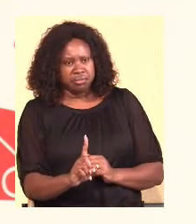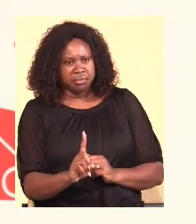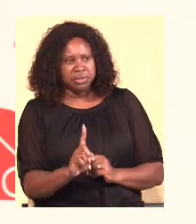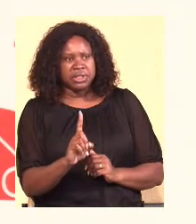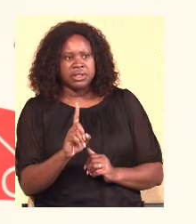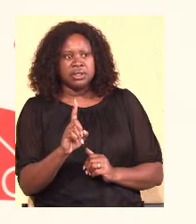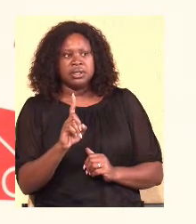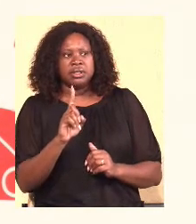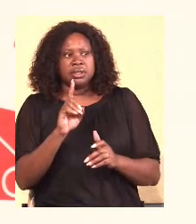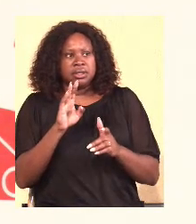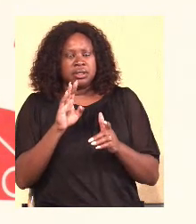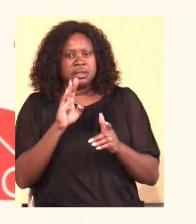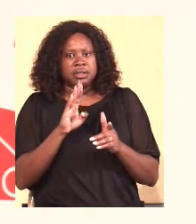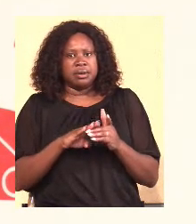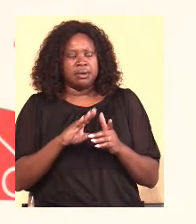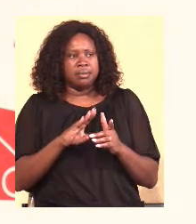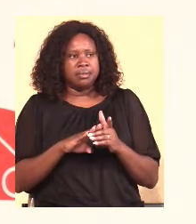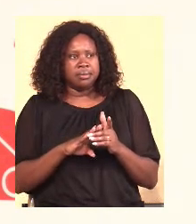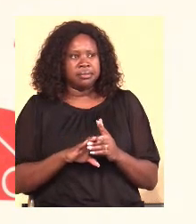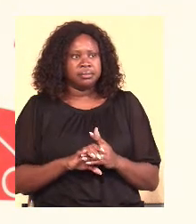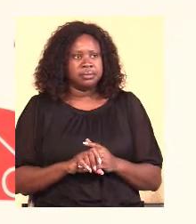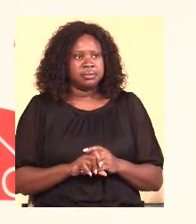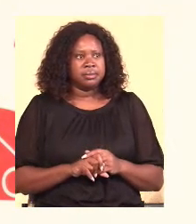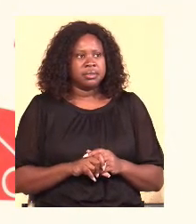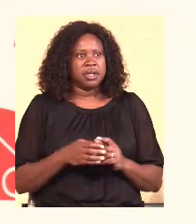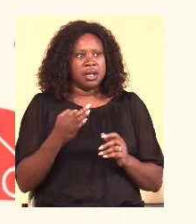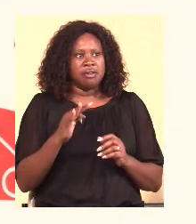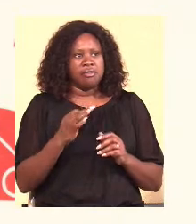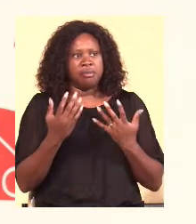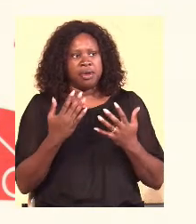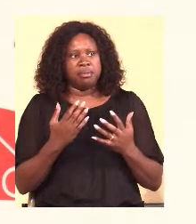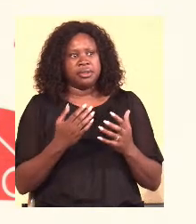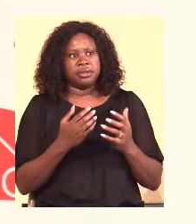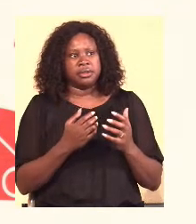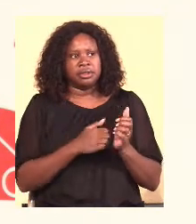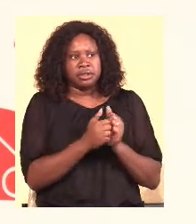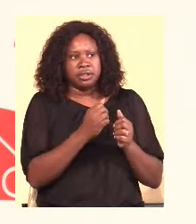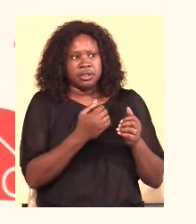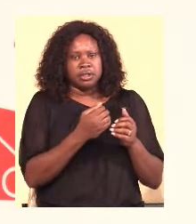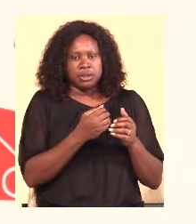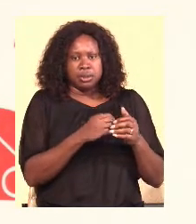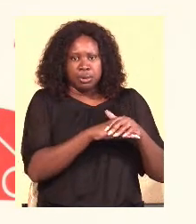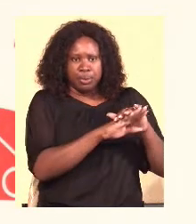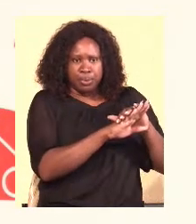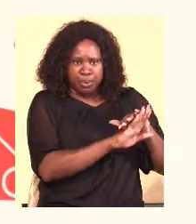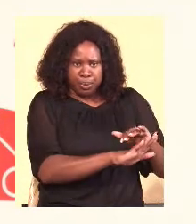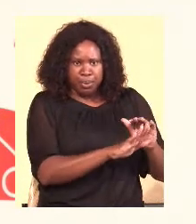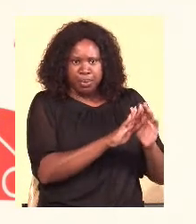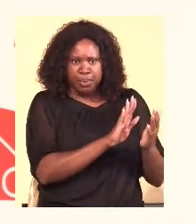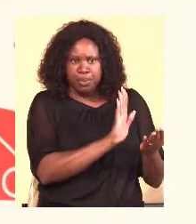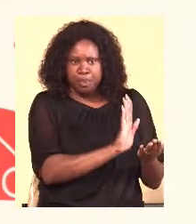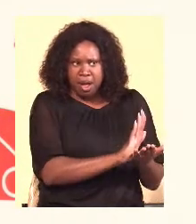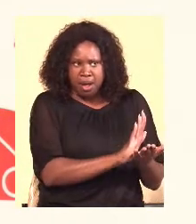of whether they should be allowed to pack courses or not in order for them to